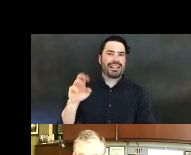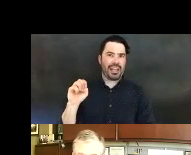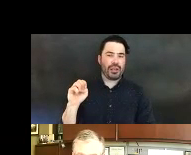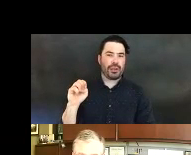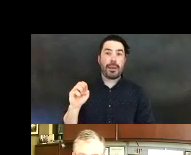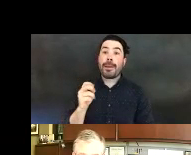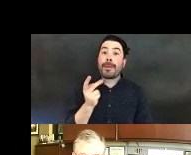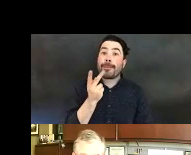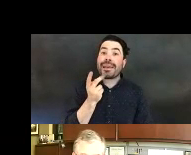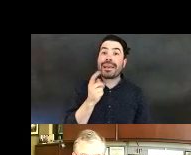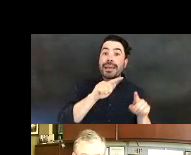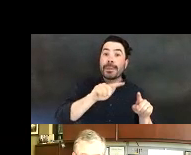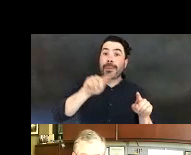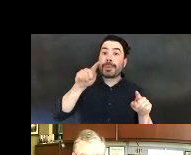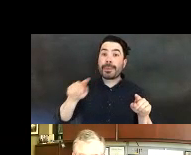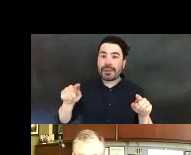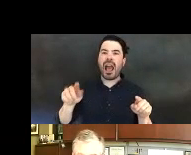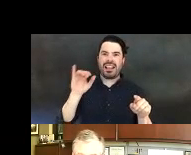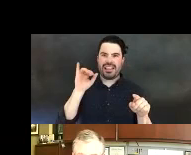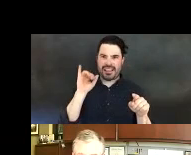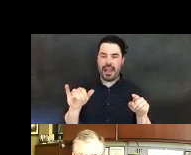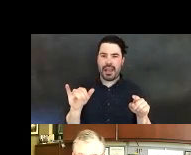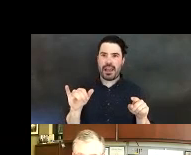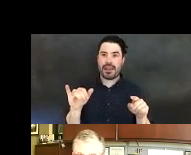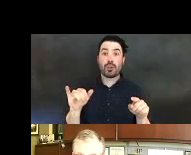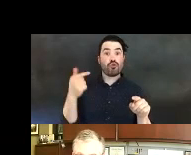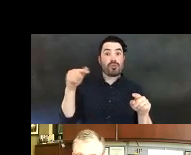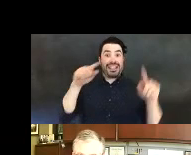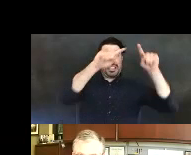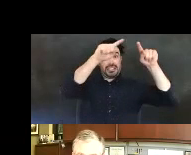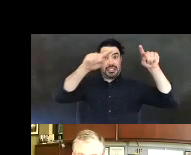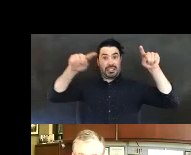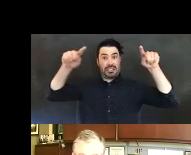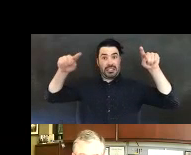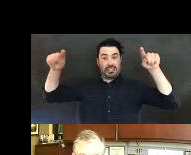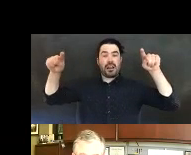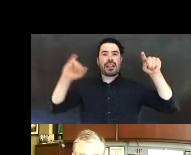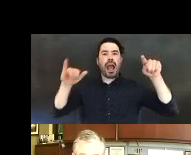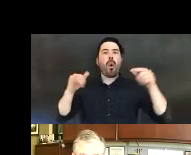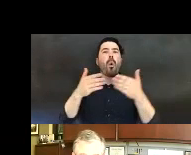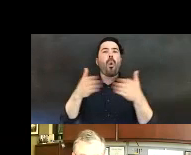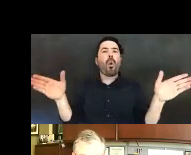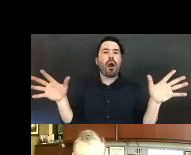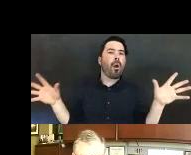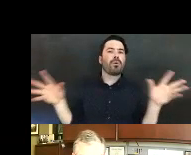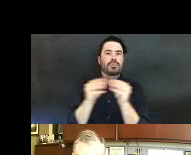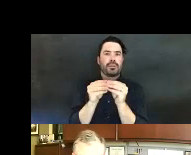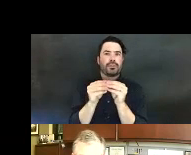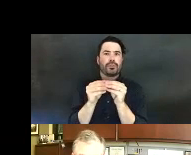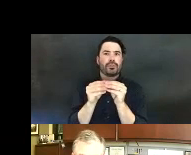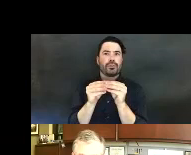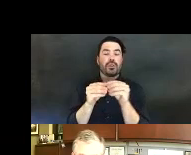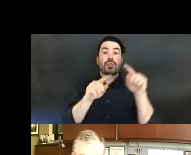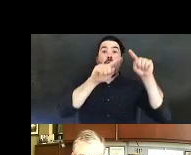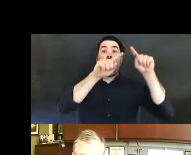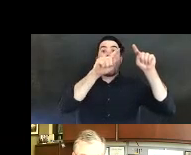bar at the bottom. So you can see the green line is the overall census in the hospital, and that dropped dramatically as